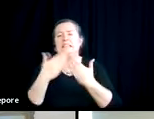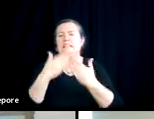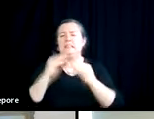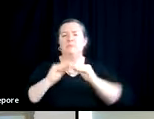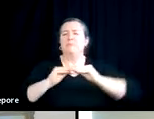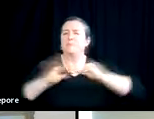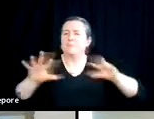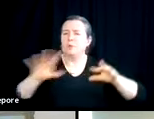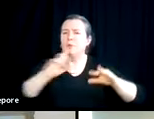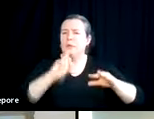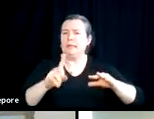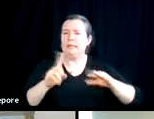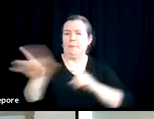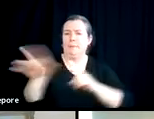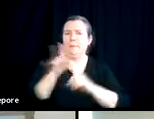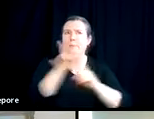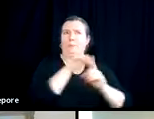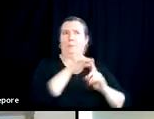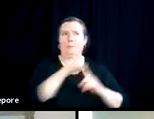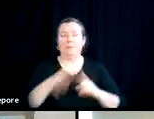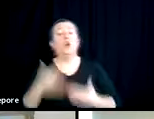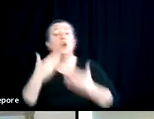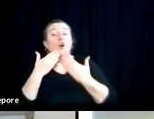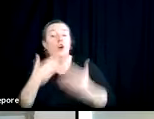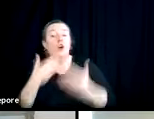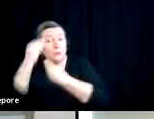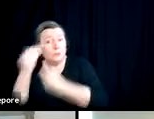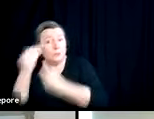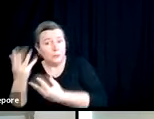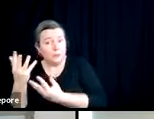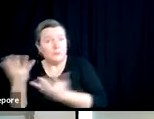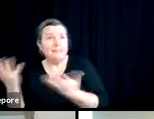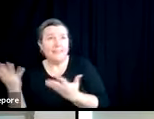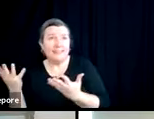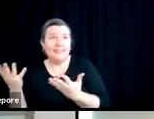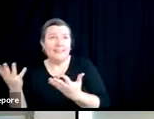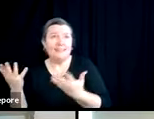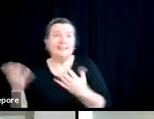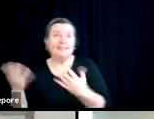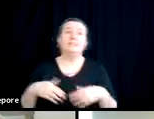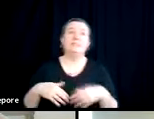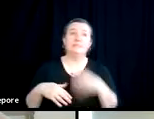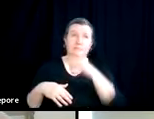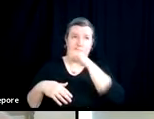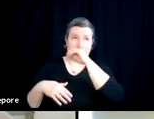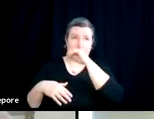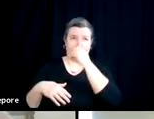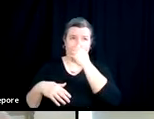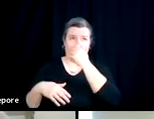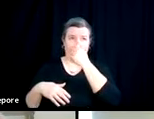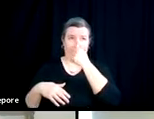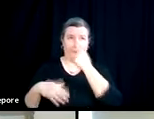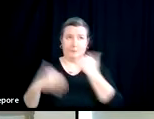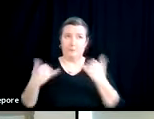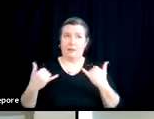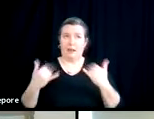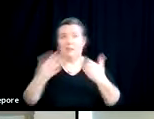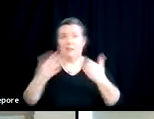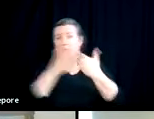side, you fast forward, you can imagine, I'm going to go 2 months out,